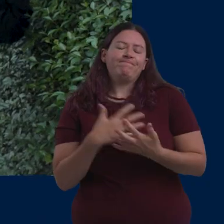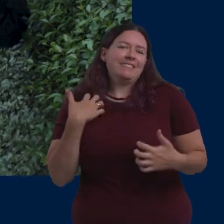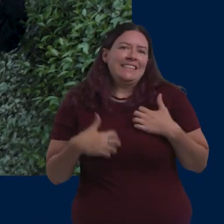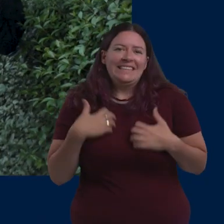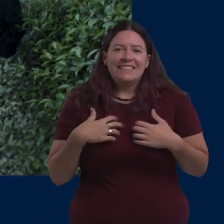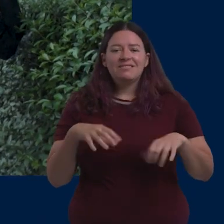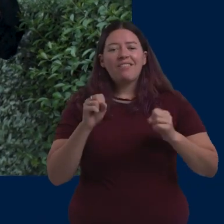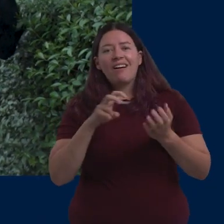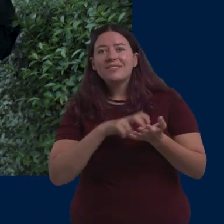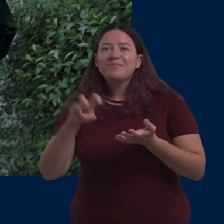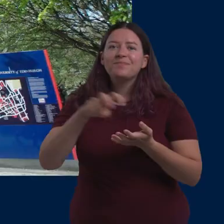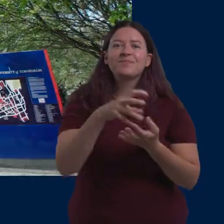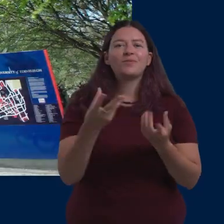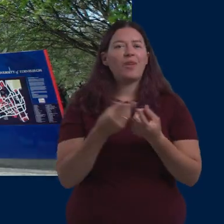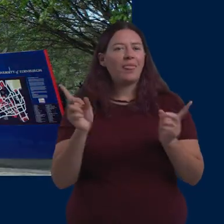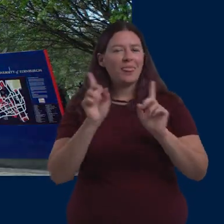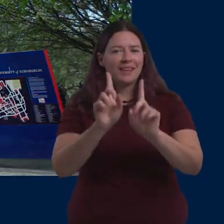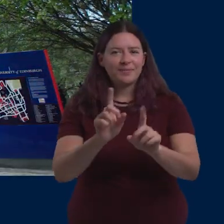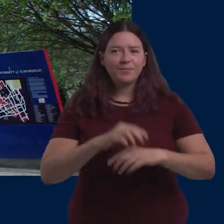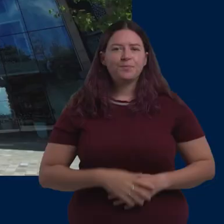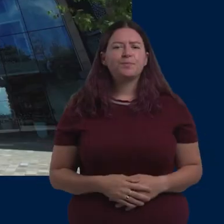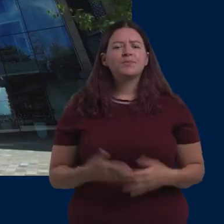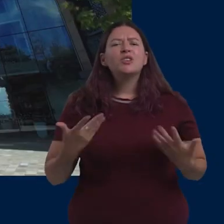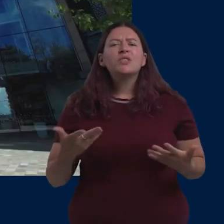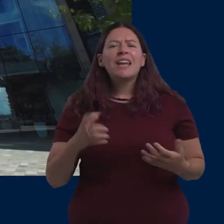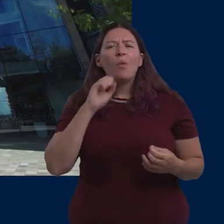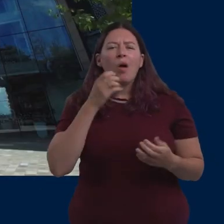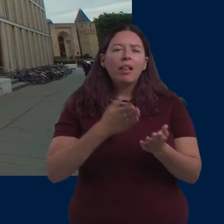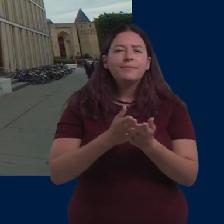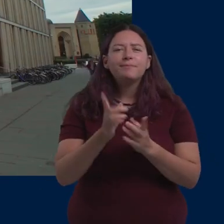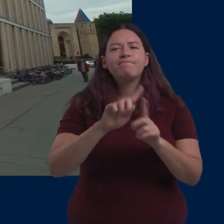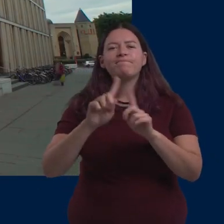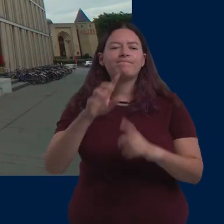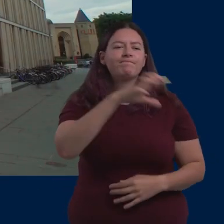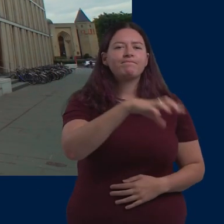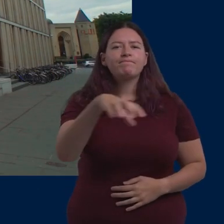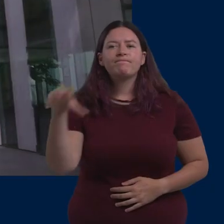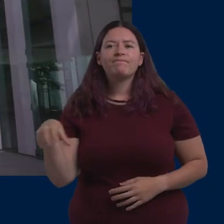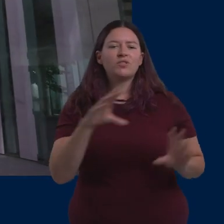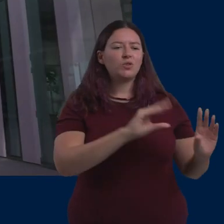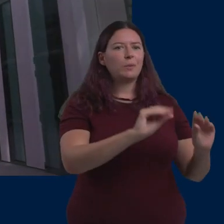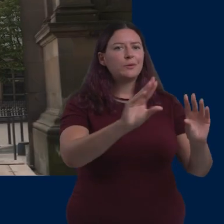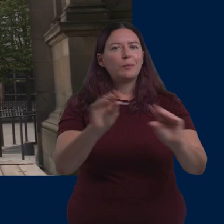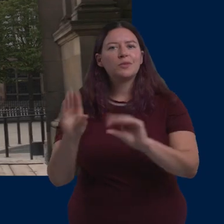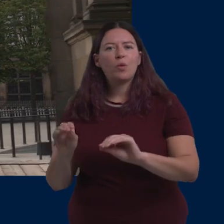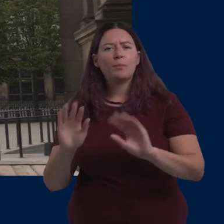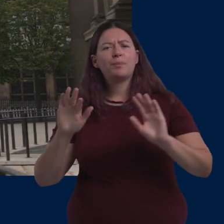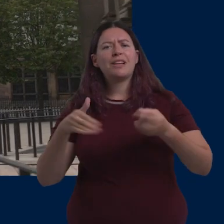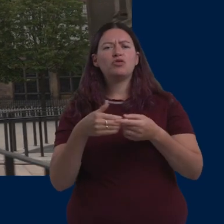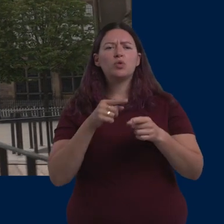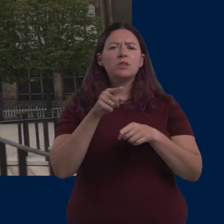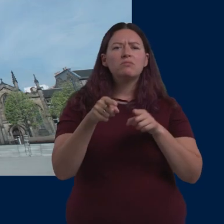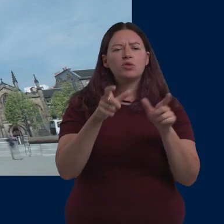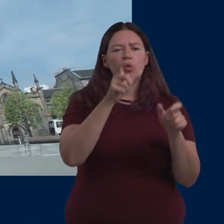starting this journey with you. Today I'll be taking you on a journey across our campuses and stopping off at key